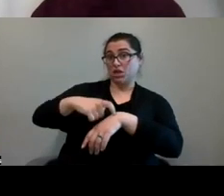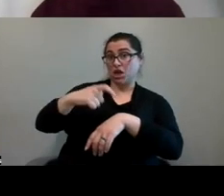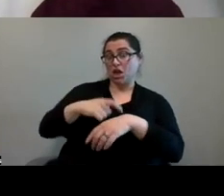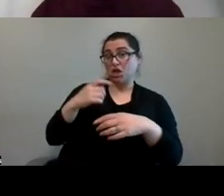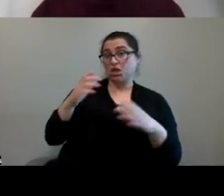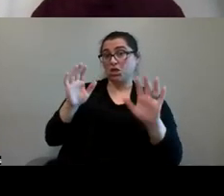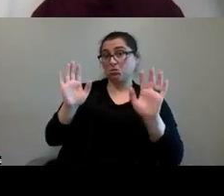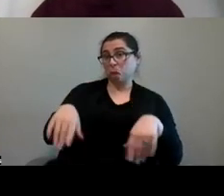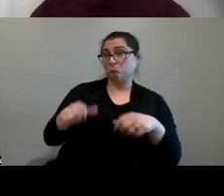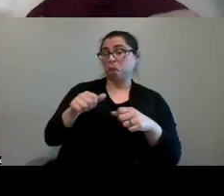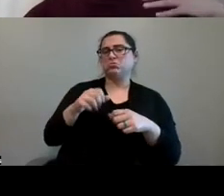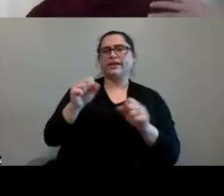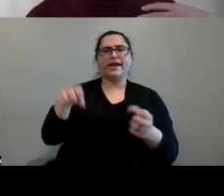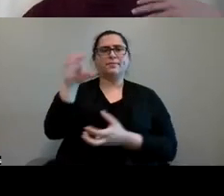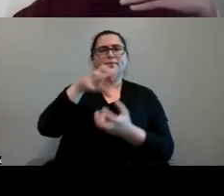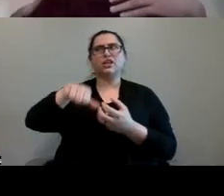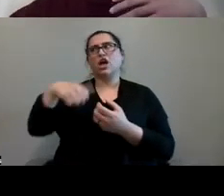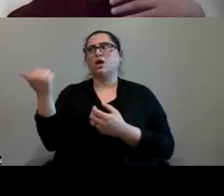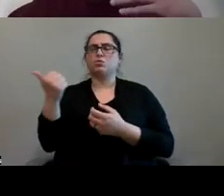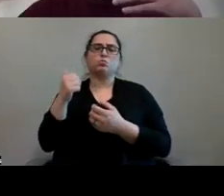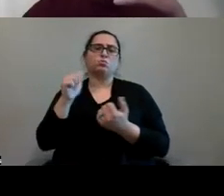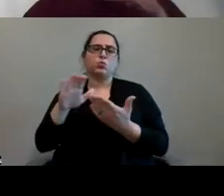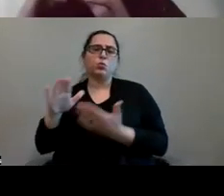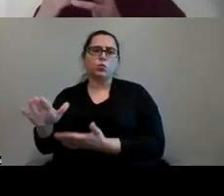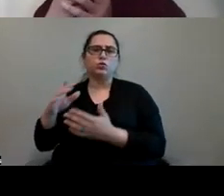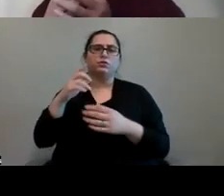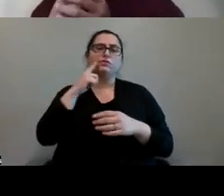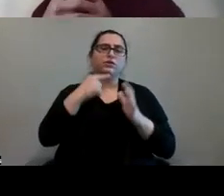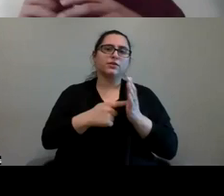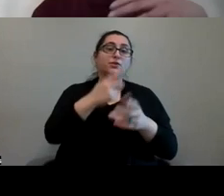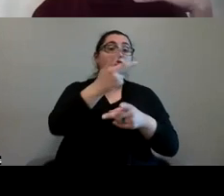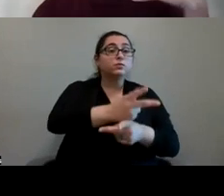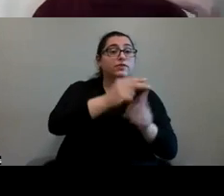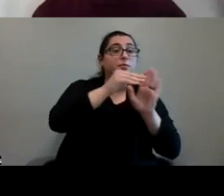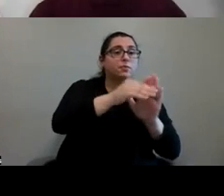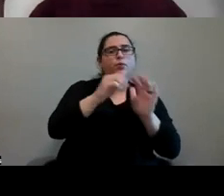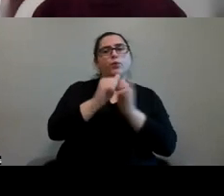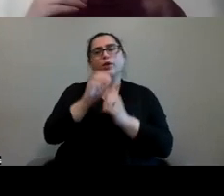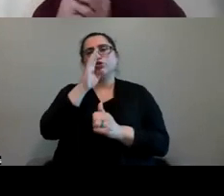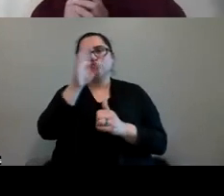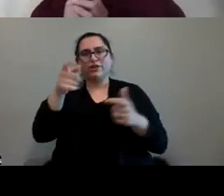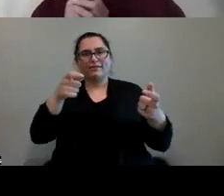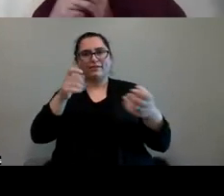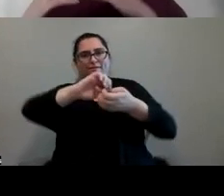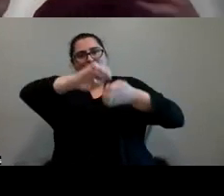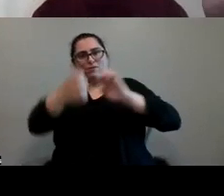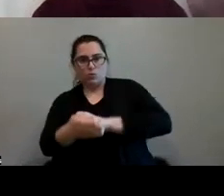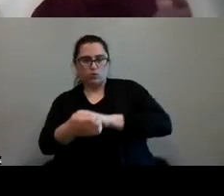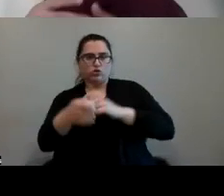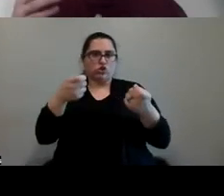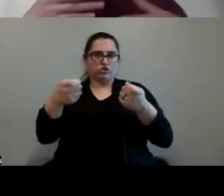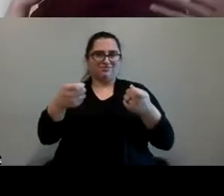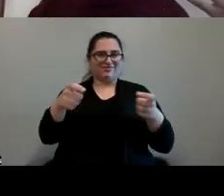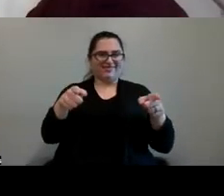other approaches. So you can supervise a model with additional rounds of directed evolution, potentially from that